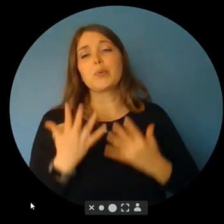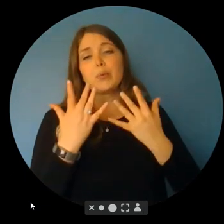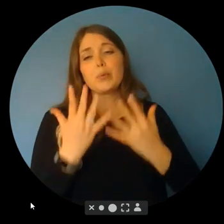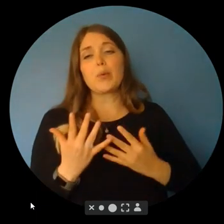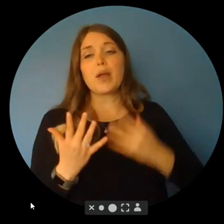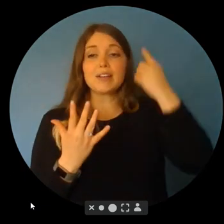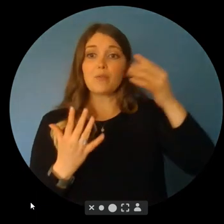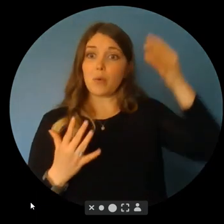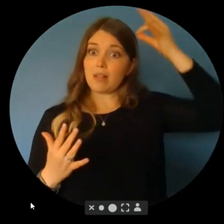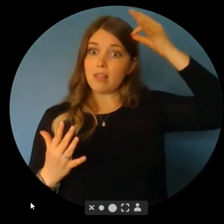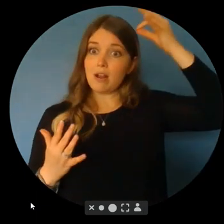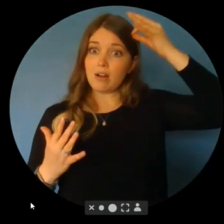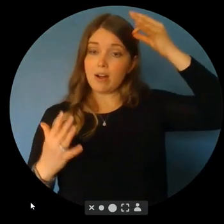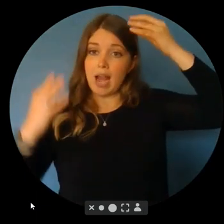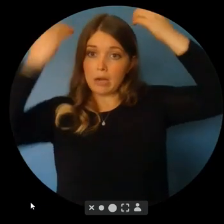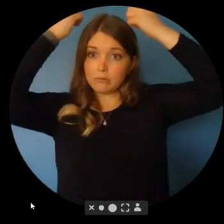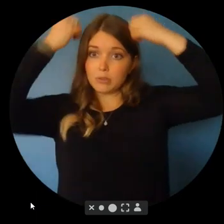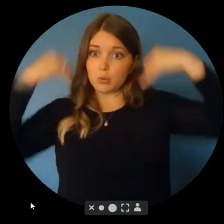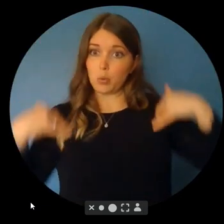their hair to grow.